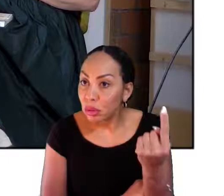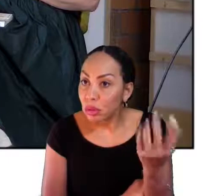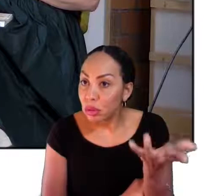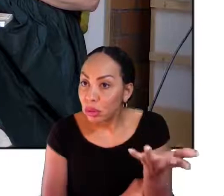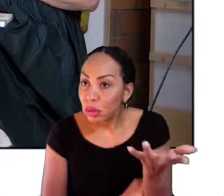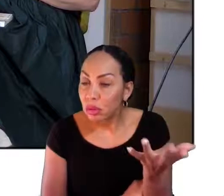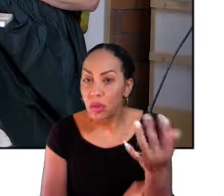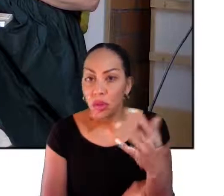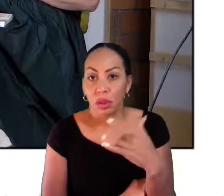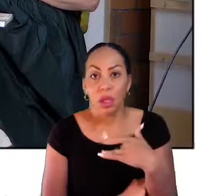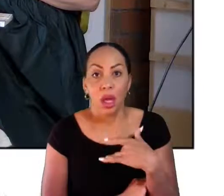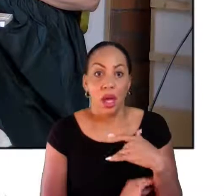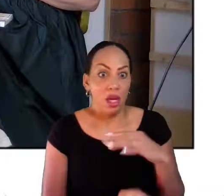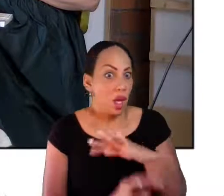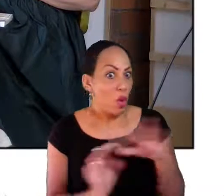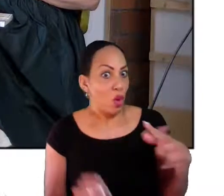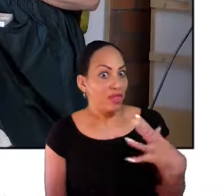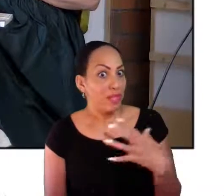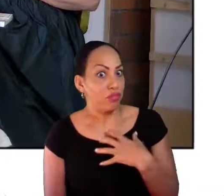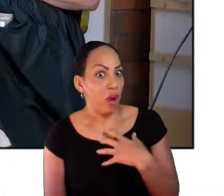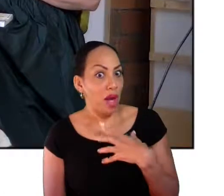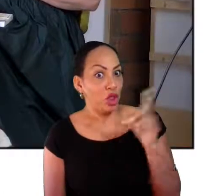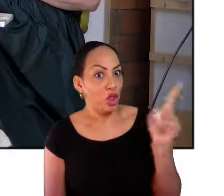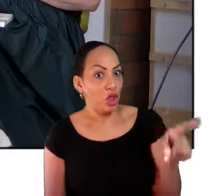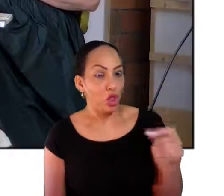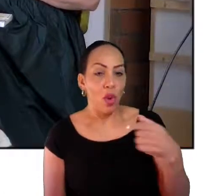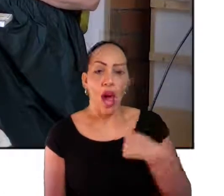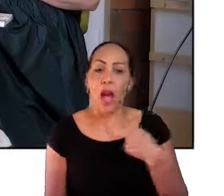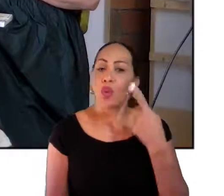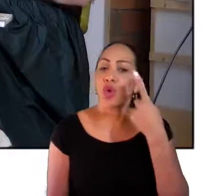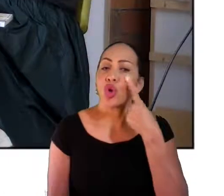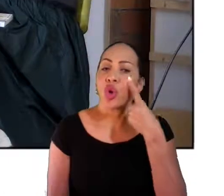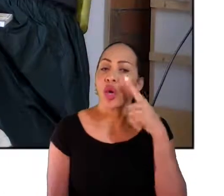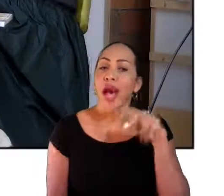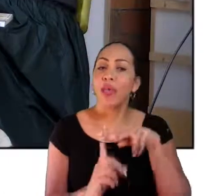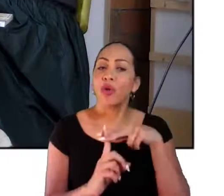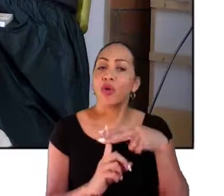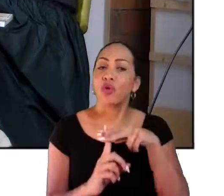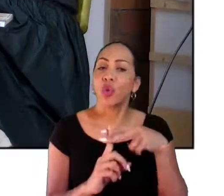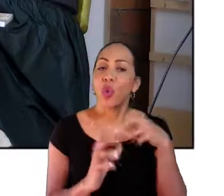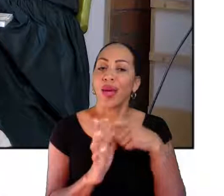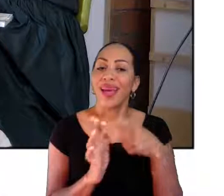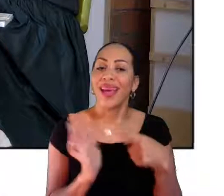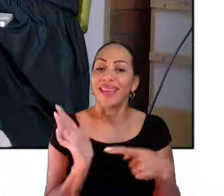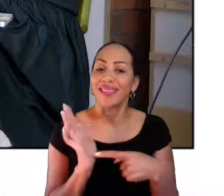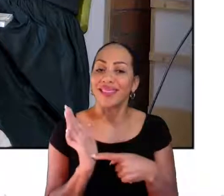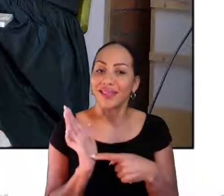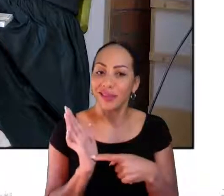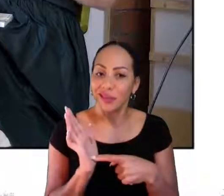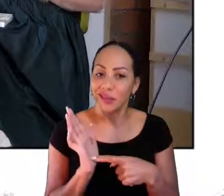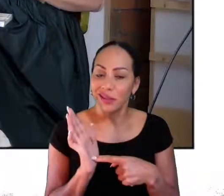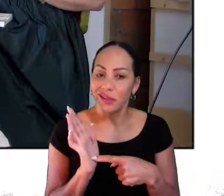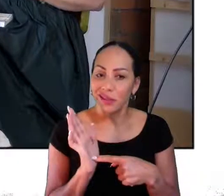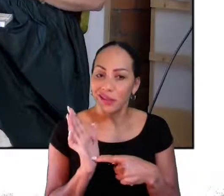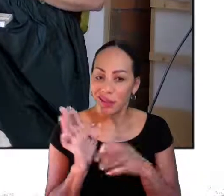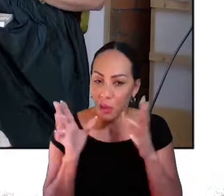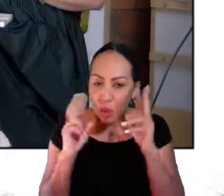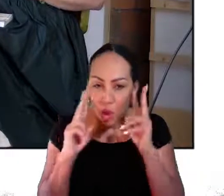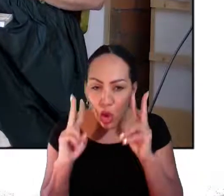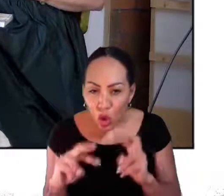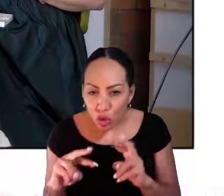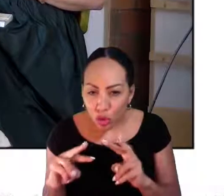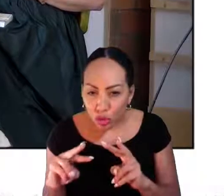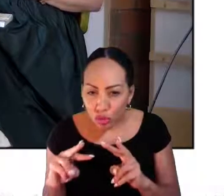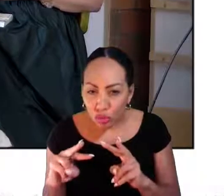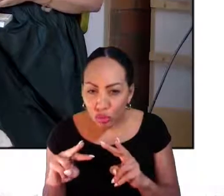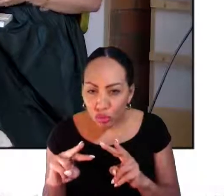protocol is to go and look at the toolkit, everybody. But then after that, I think it's like if